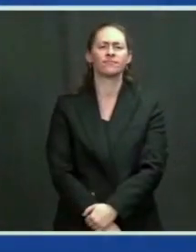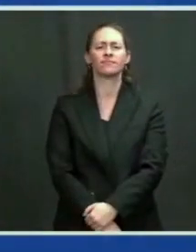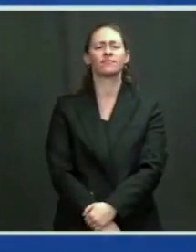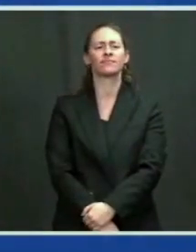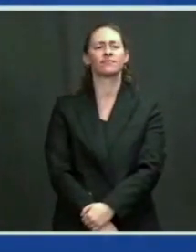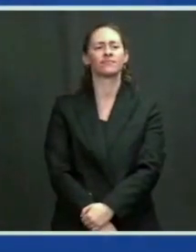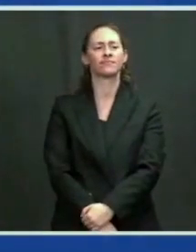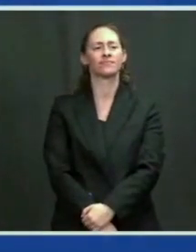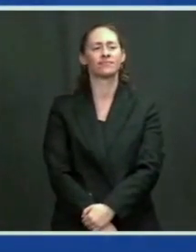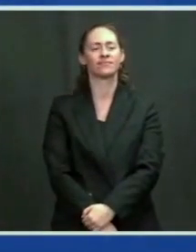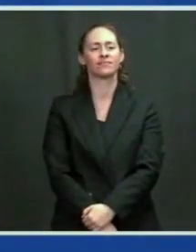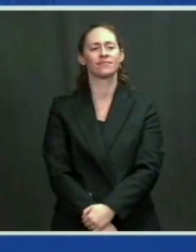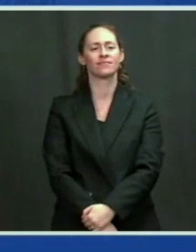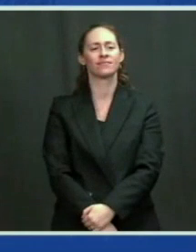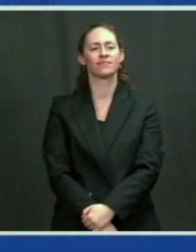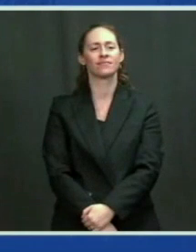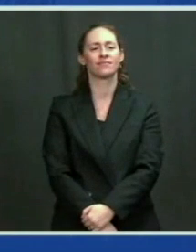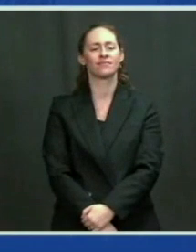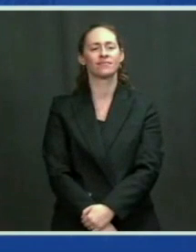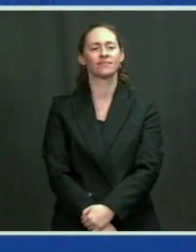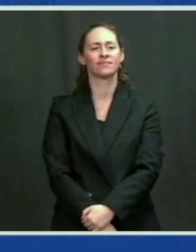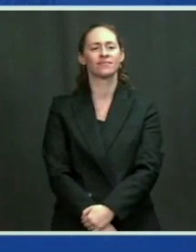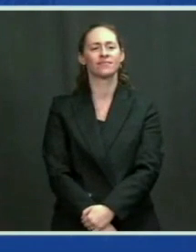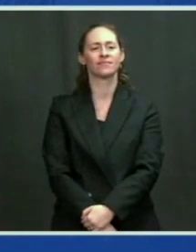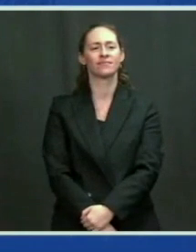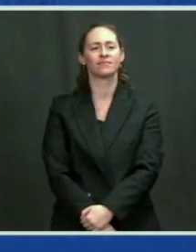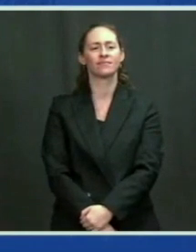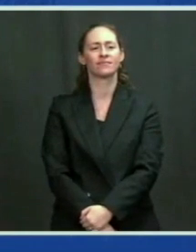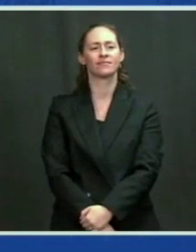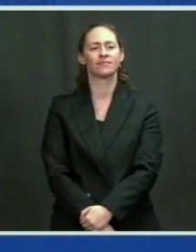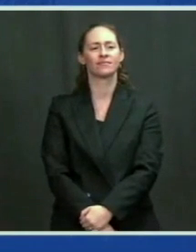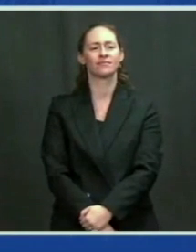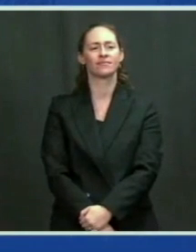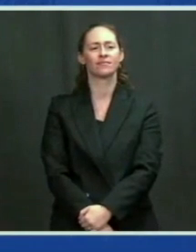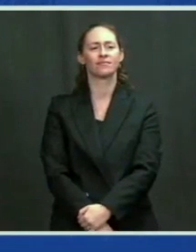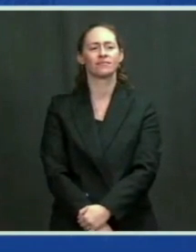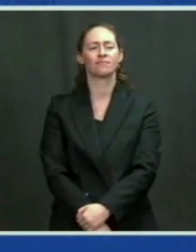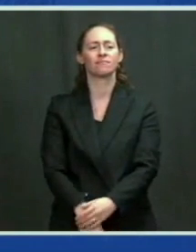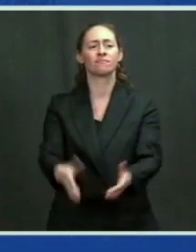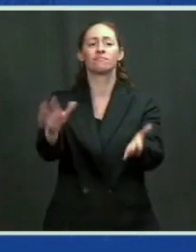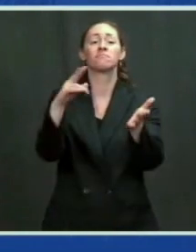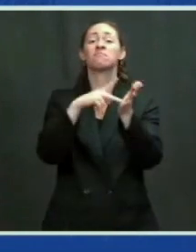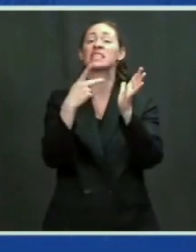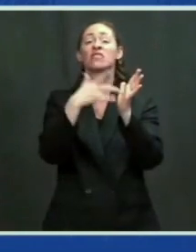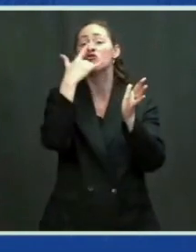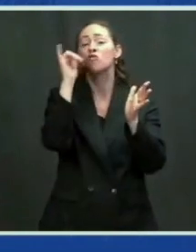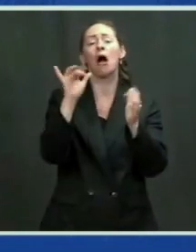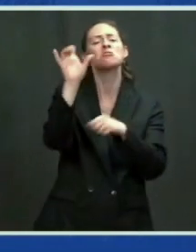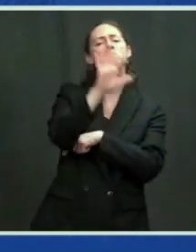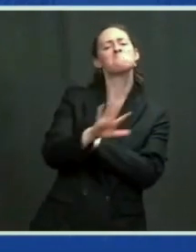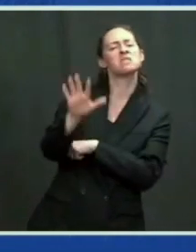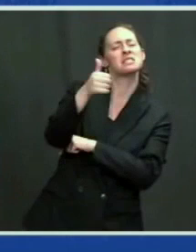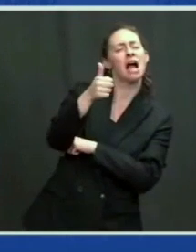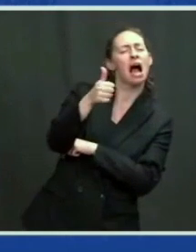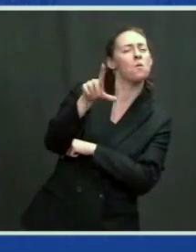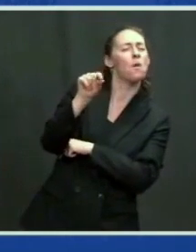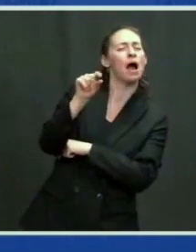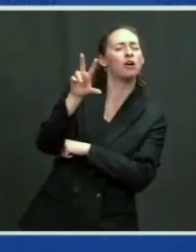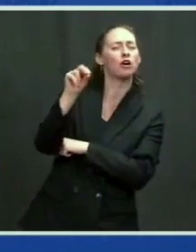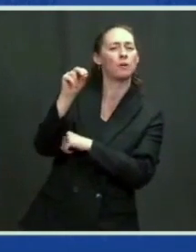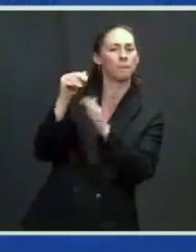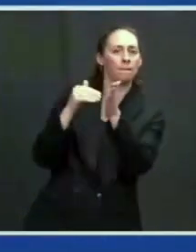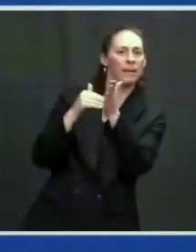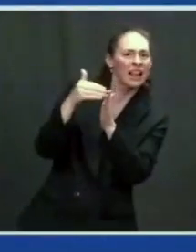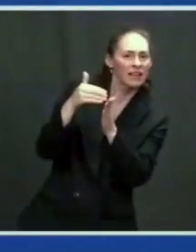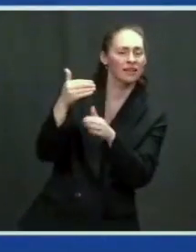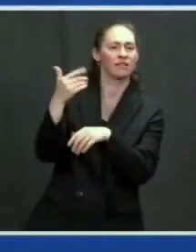fuel available each day to be able to be distributed. Put another way, the extraordinary measures the administration has taken,